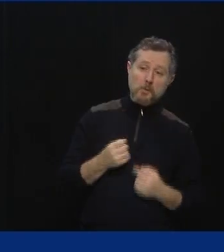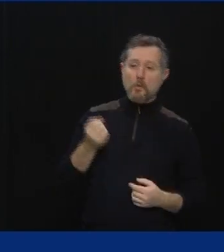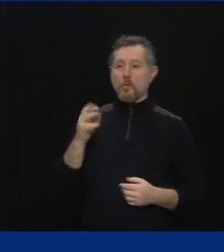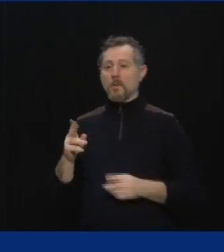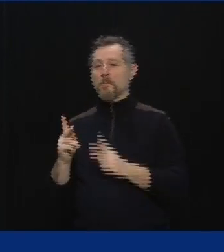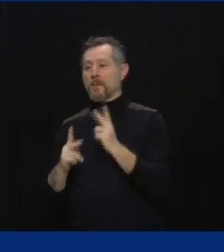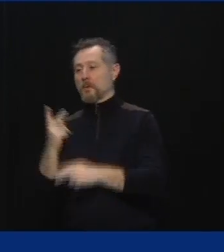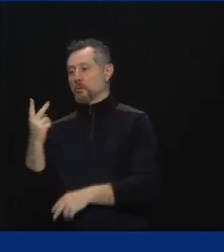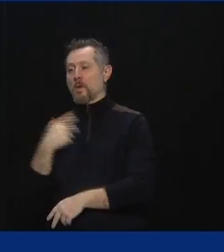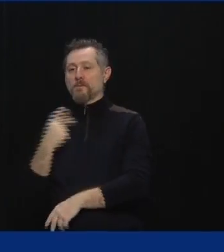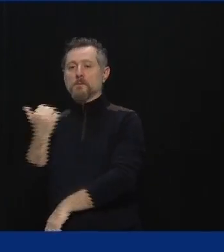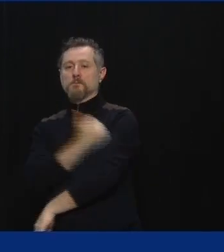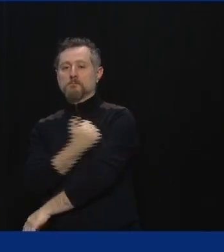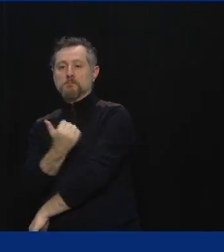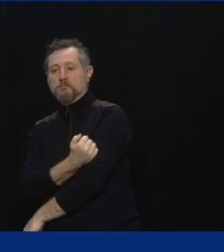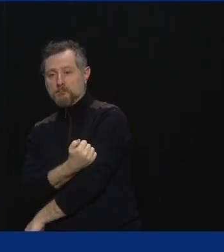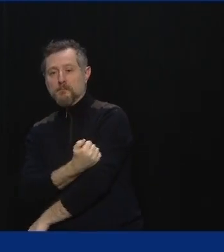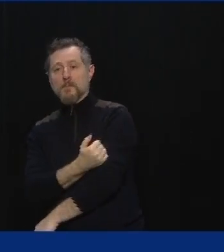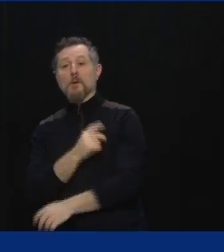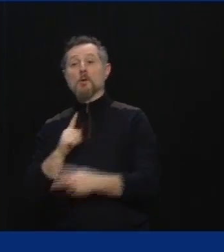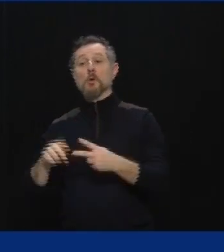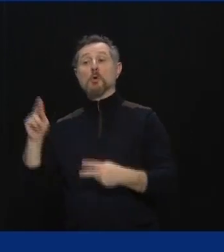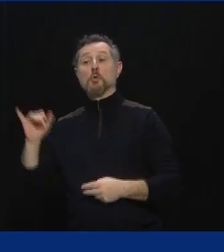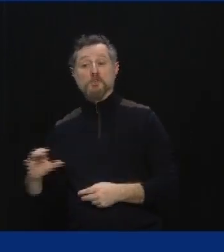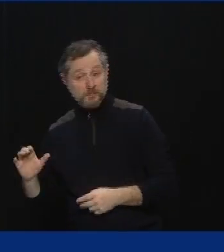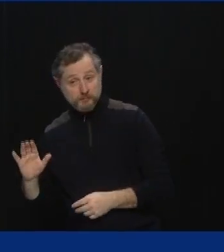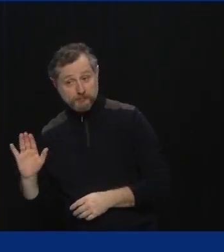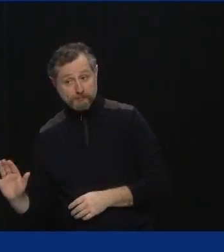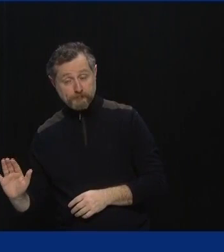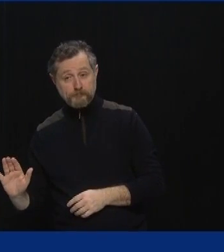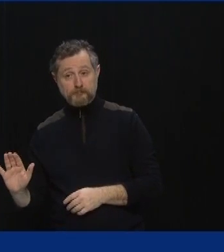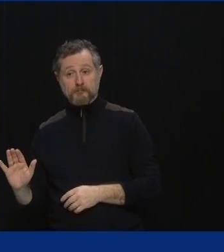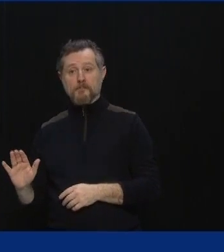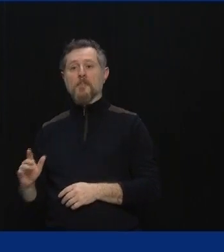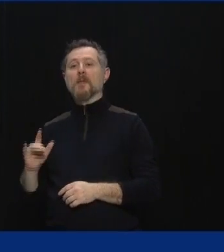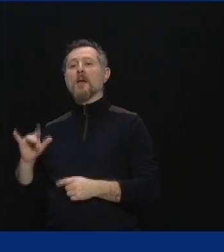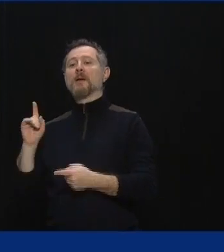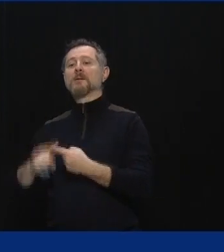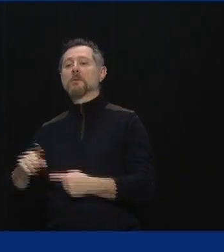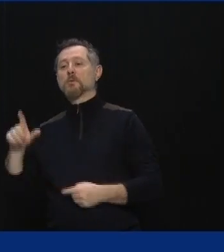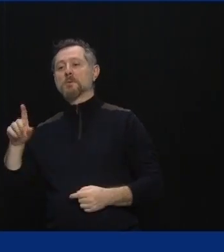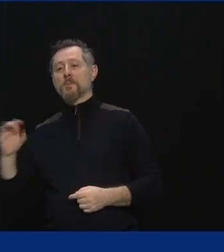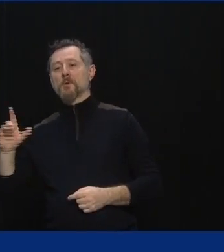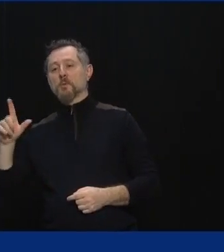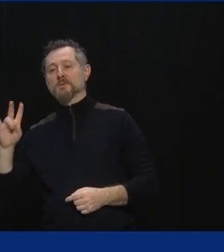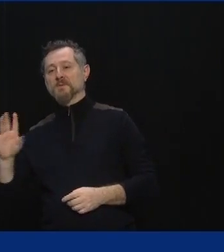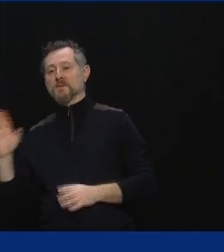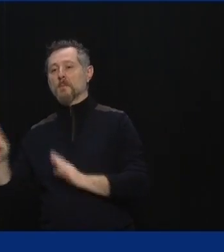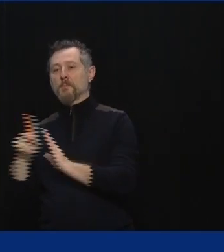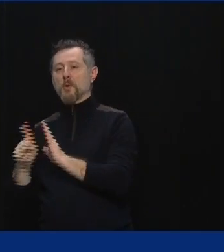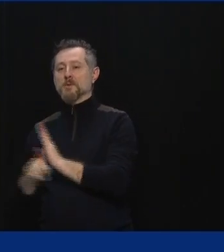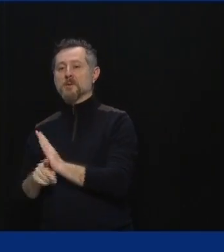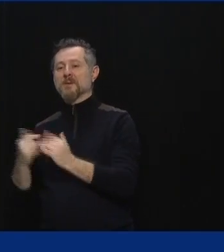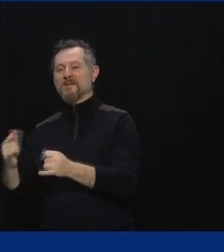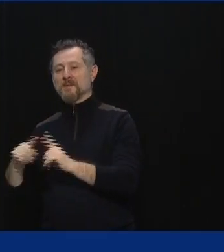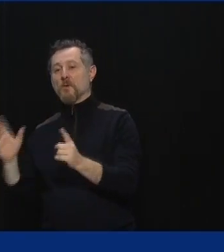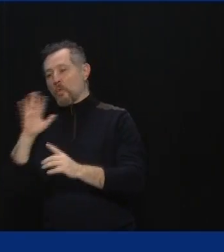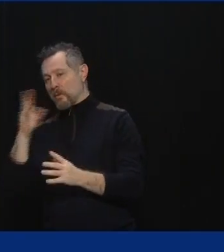doses fully dosed. And again, New York City has a little period up until the 27th when their policy will align with ours.